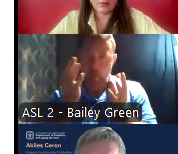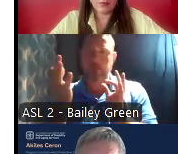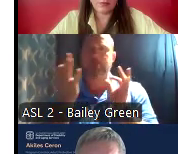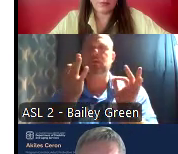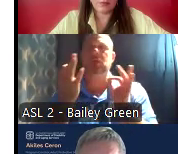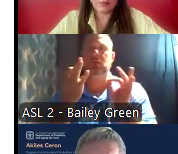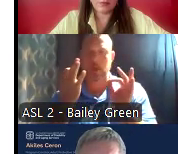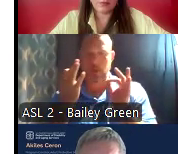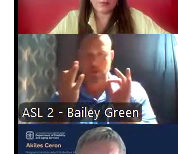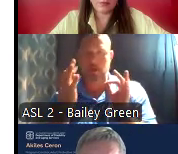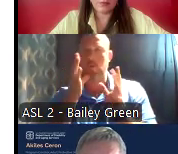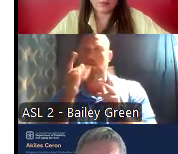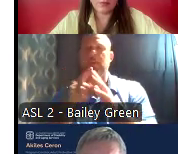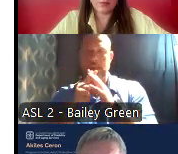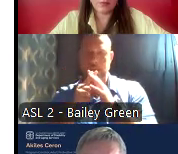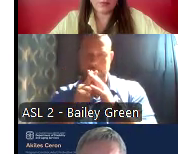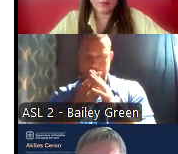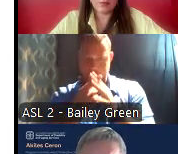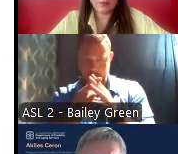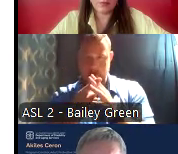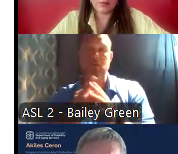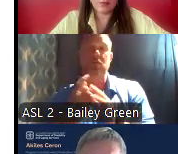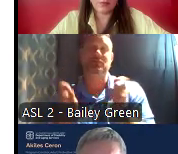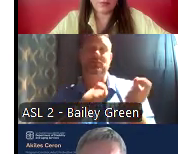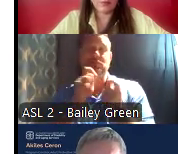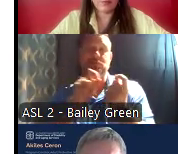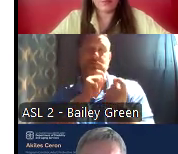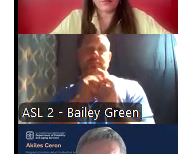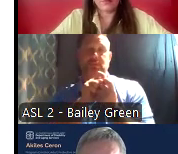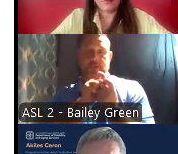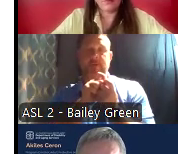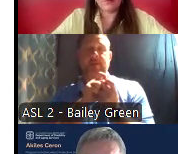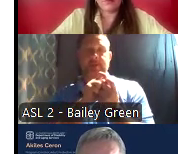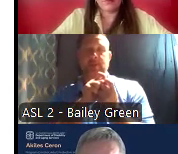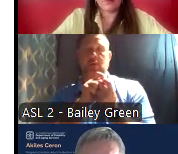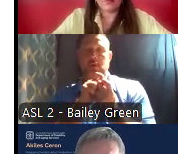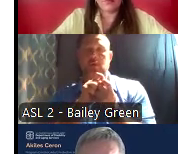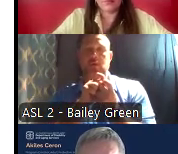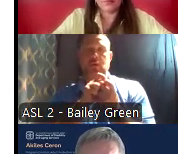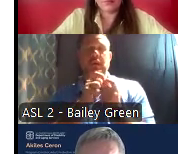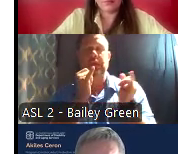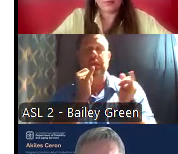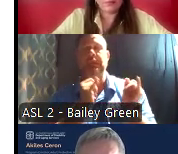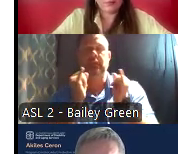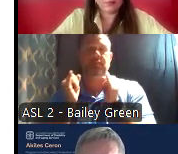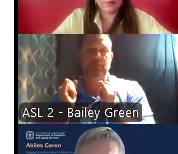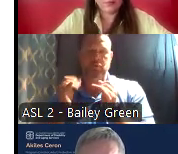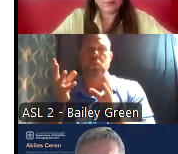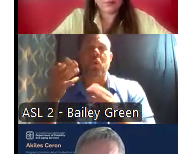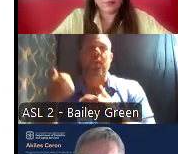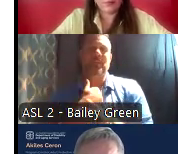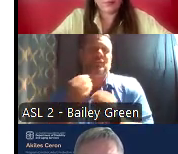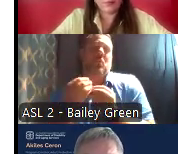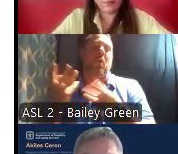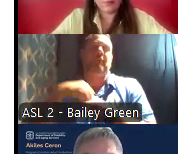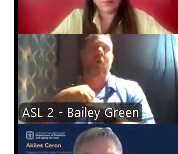members that we're going to be implementing. One in particular is getting individual council members a bit more involved in